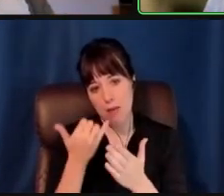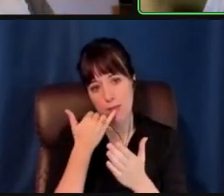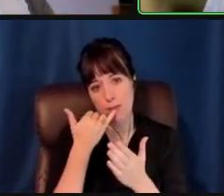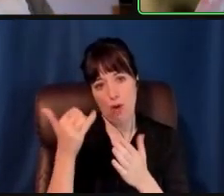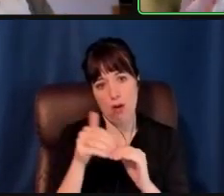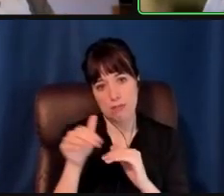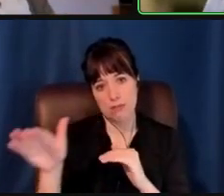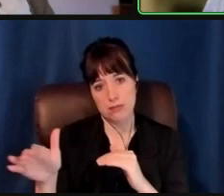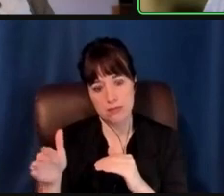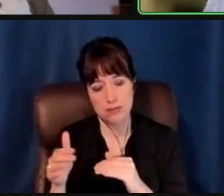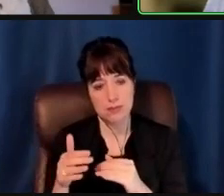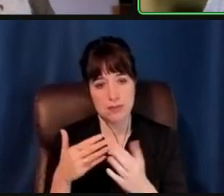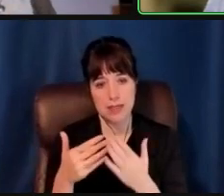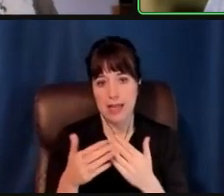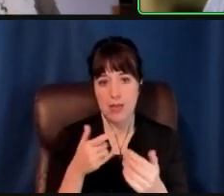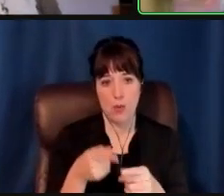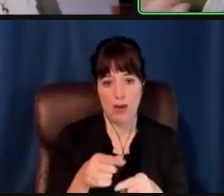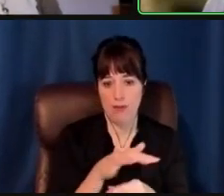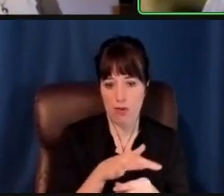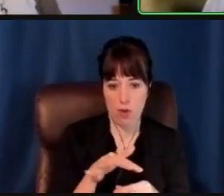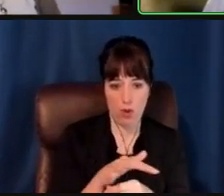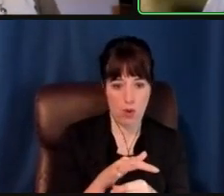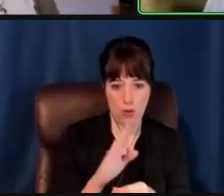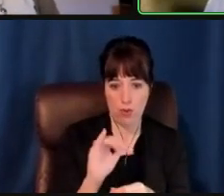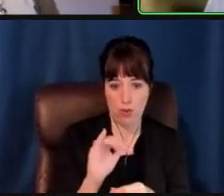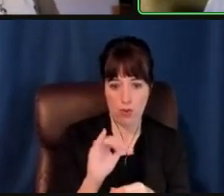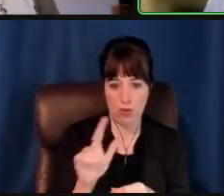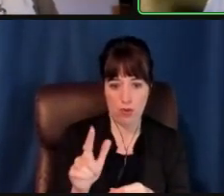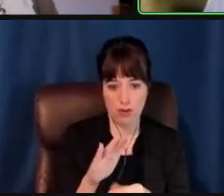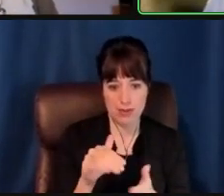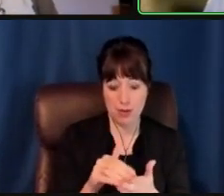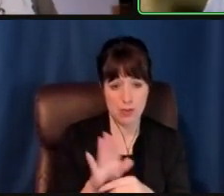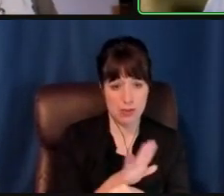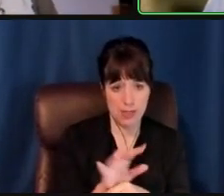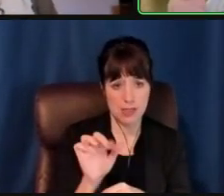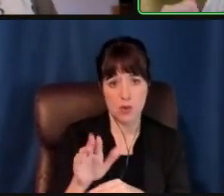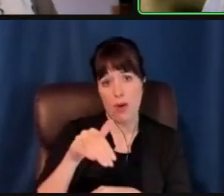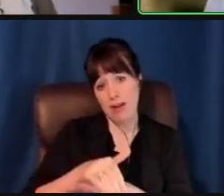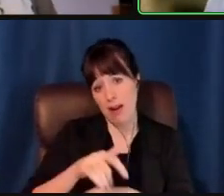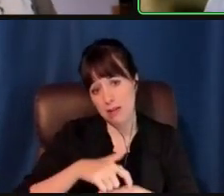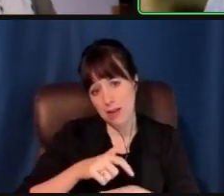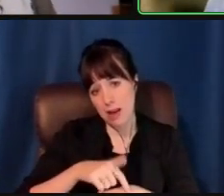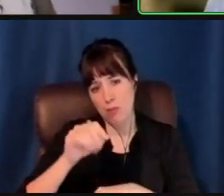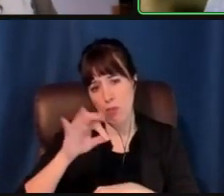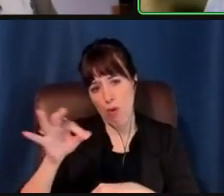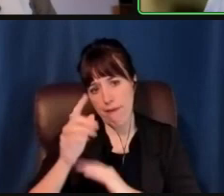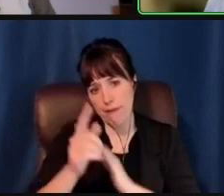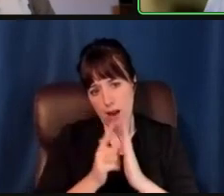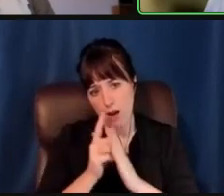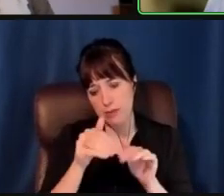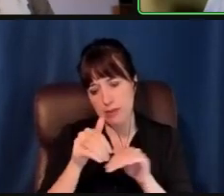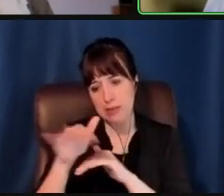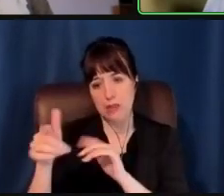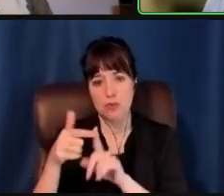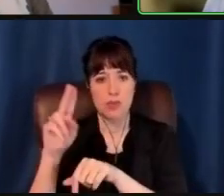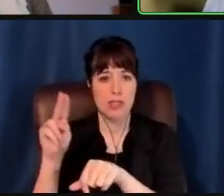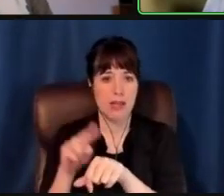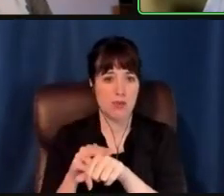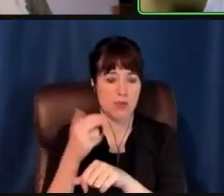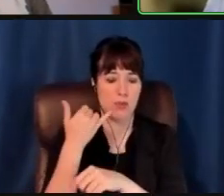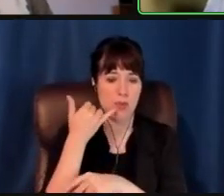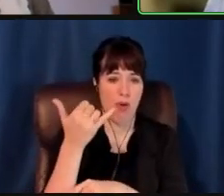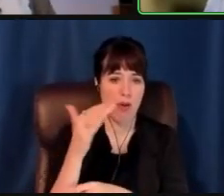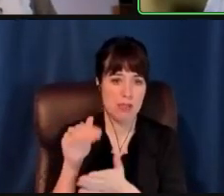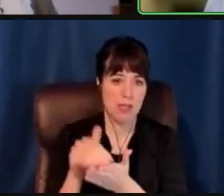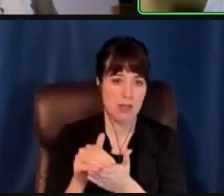be when the local call center is busy or nighttime or that sort of thing, off hours, that's picked up at the national call center. One